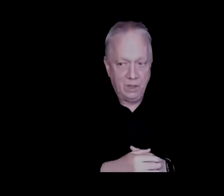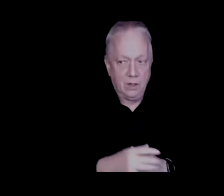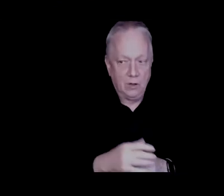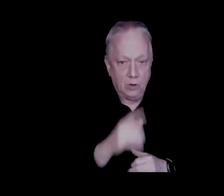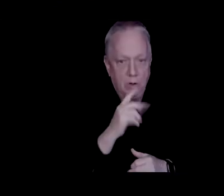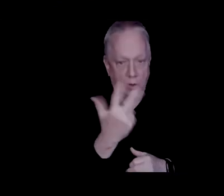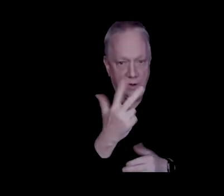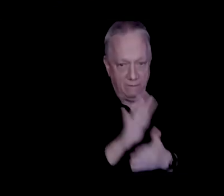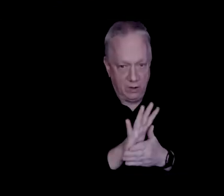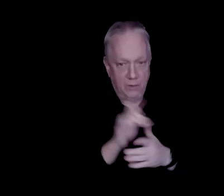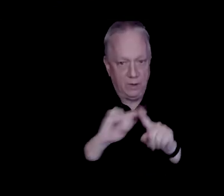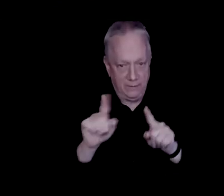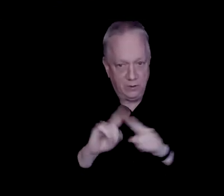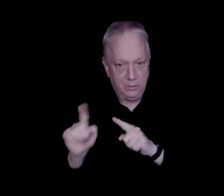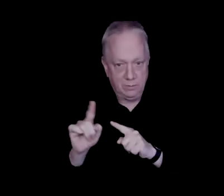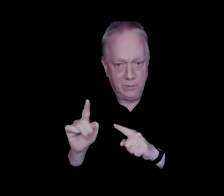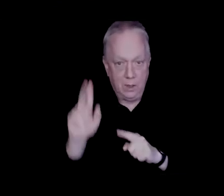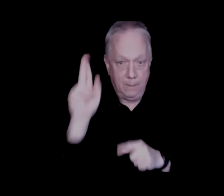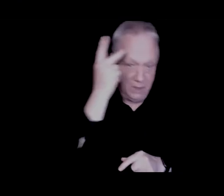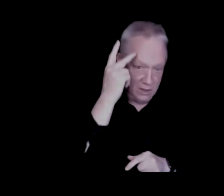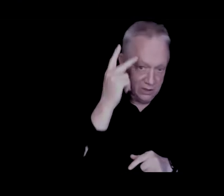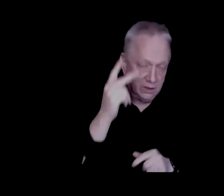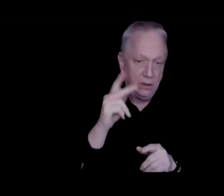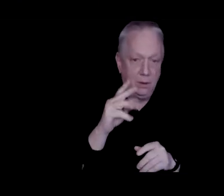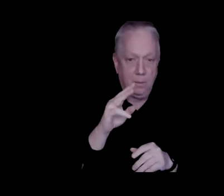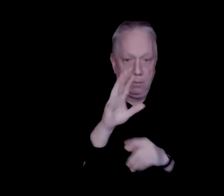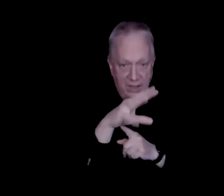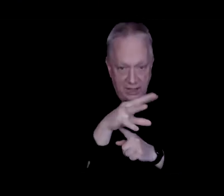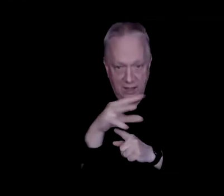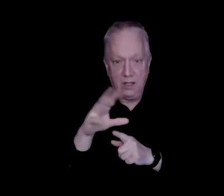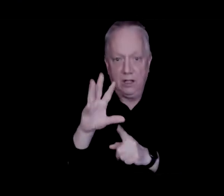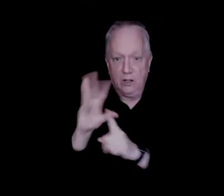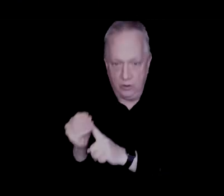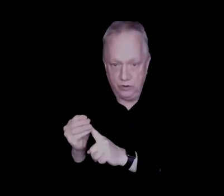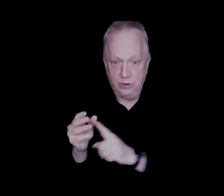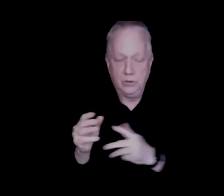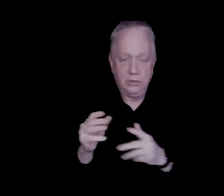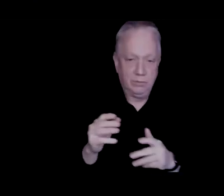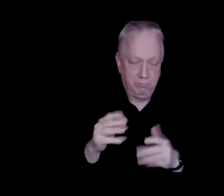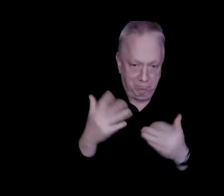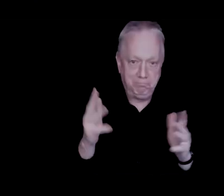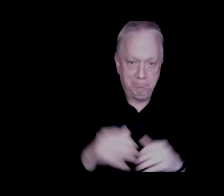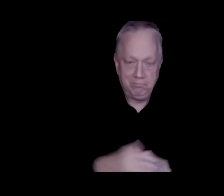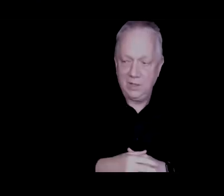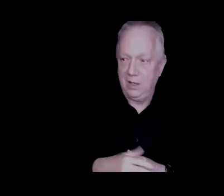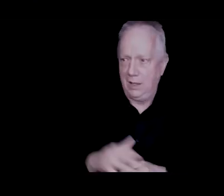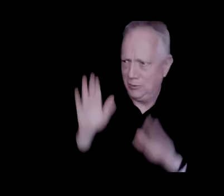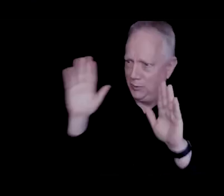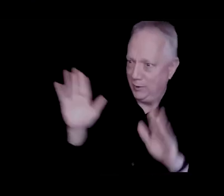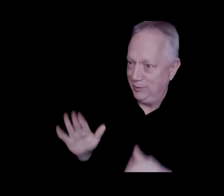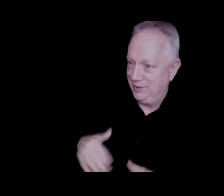three experiences, politics, media, and culture, to rebuild the society. Yeah, that's wonderful.